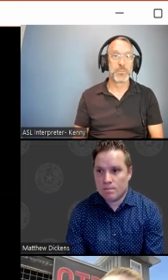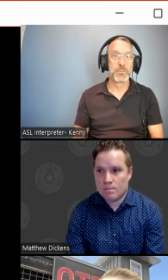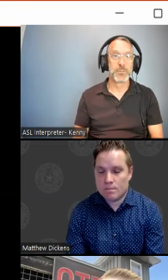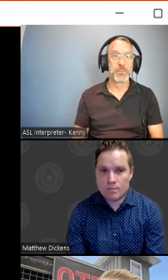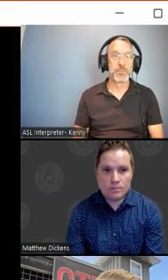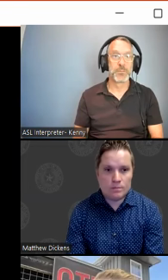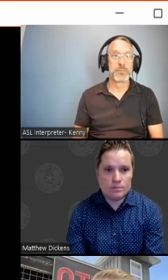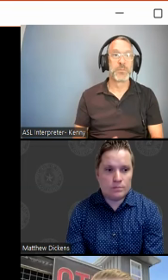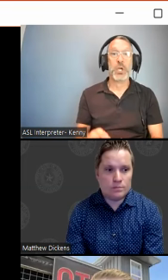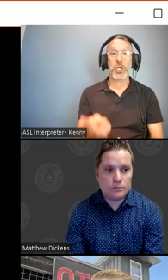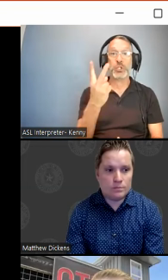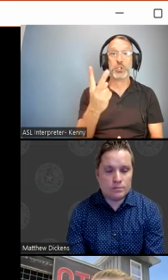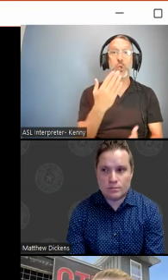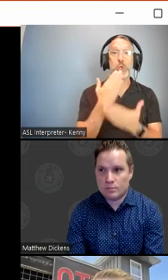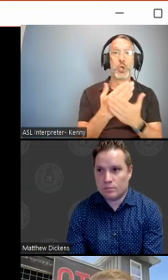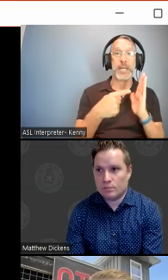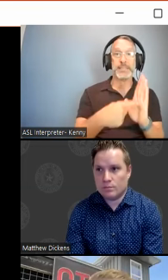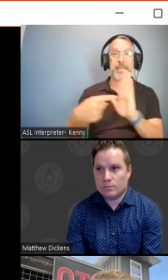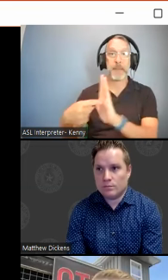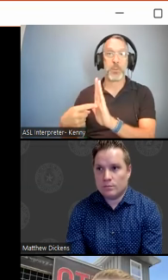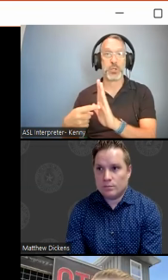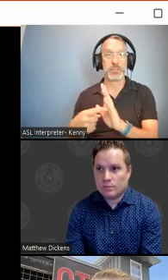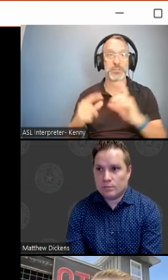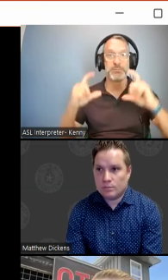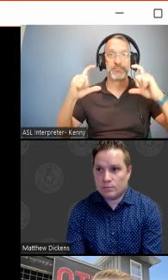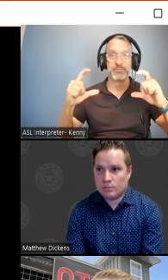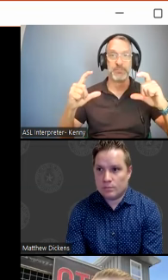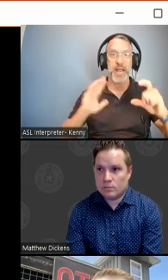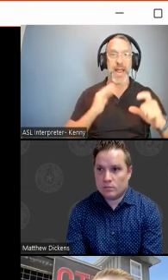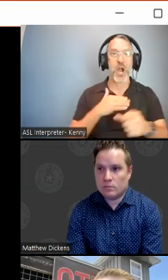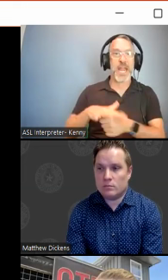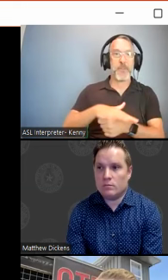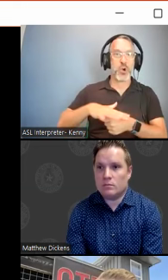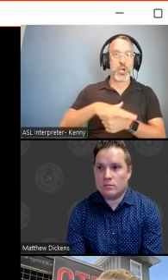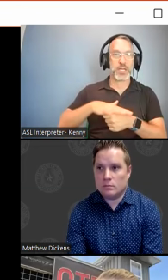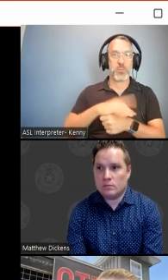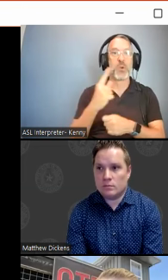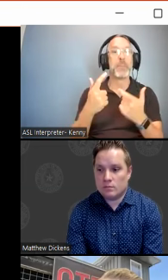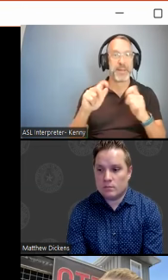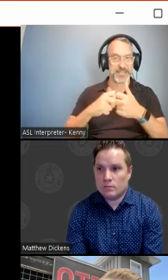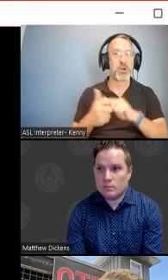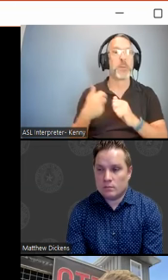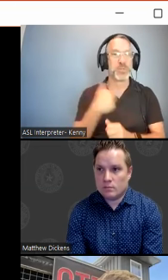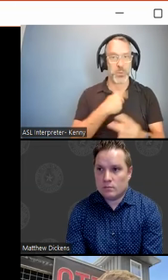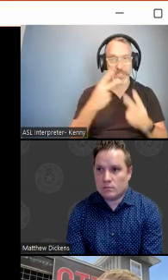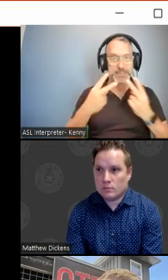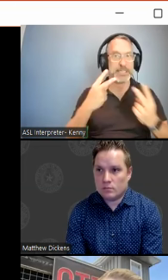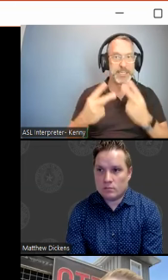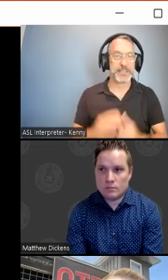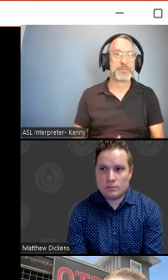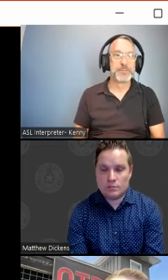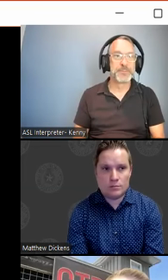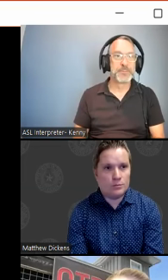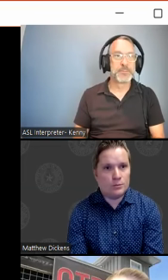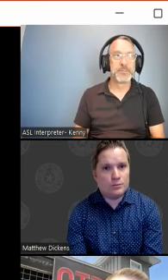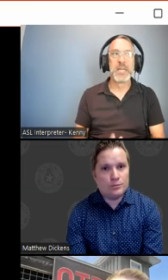so here's two good examples of just around our neighborhood. And this is one of the biggest problems we see, is it's not